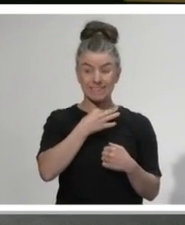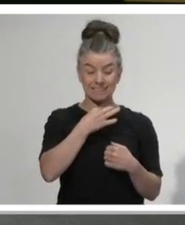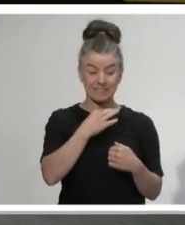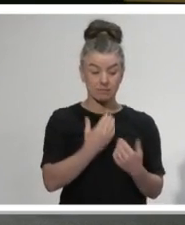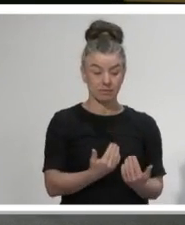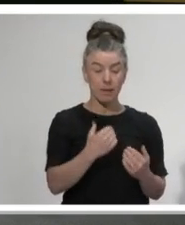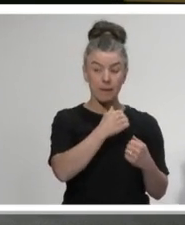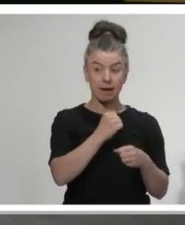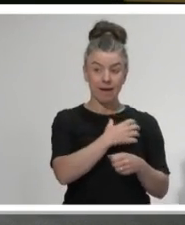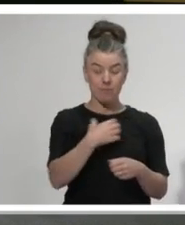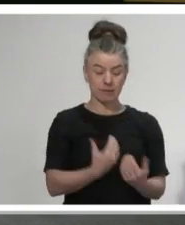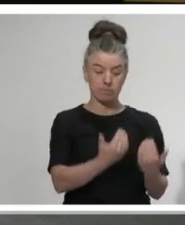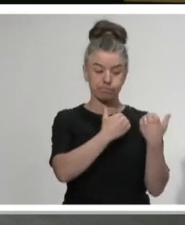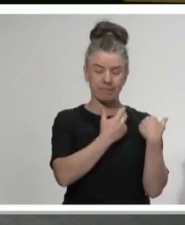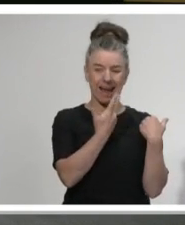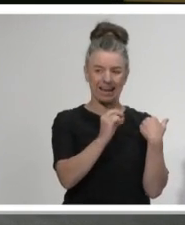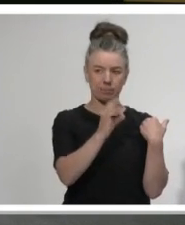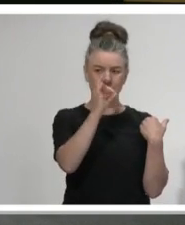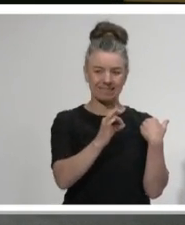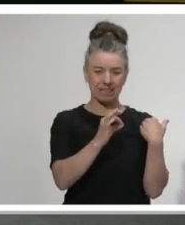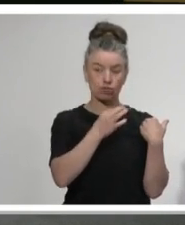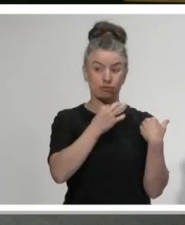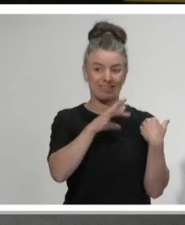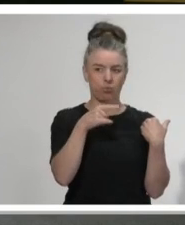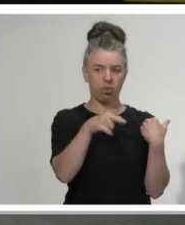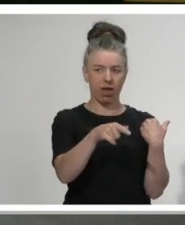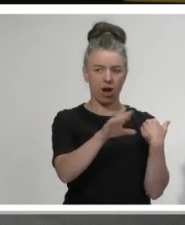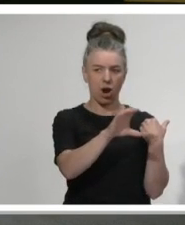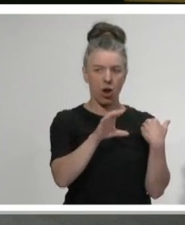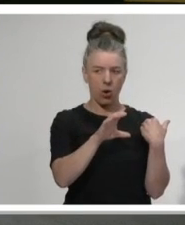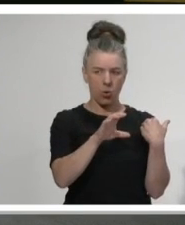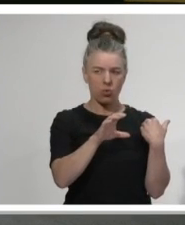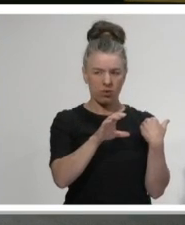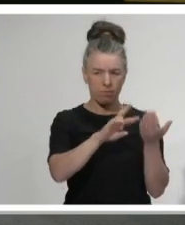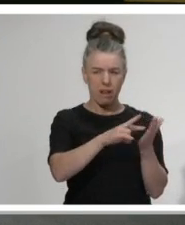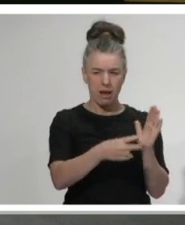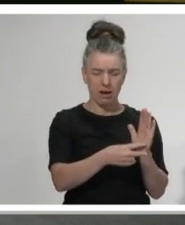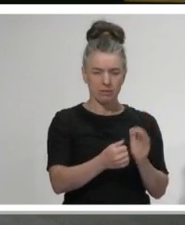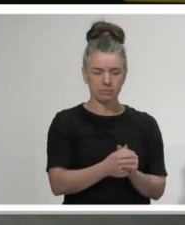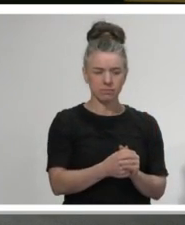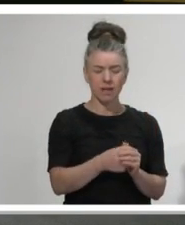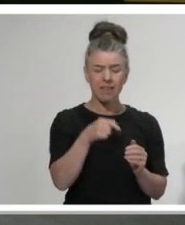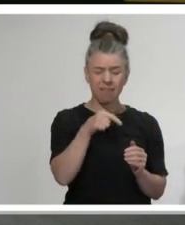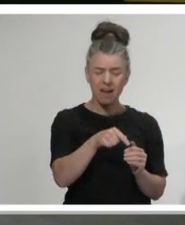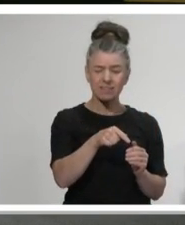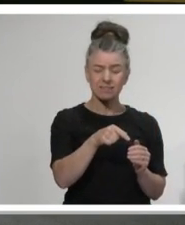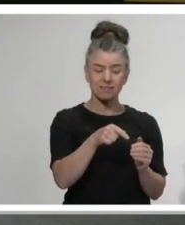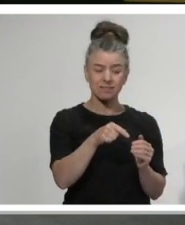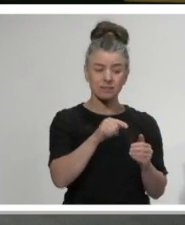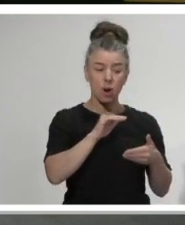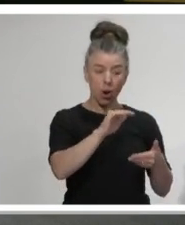beginning. We've been clear that what we wanted from the scheme was for viable but vulnerable businesses to be